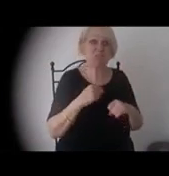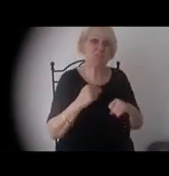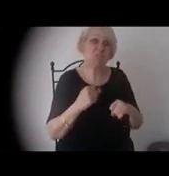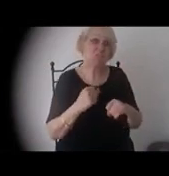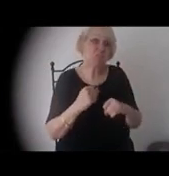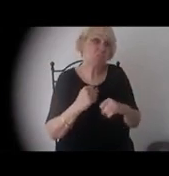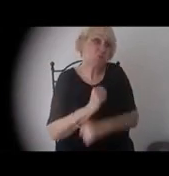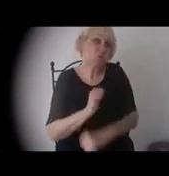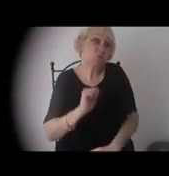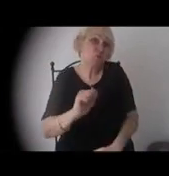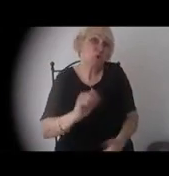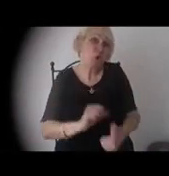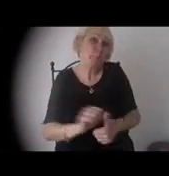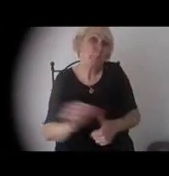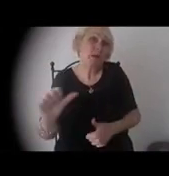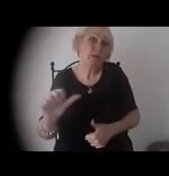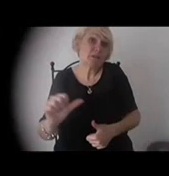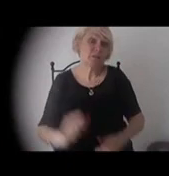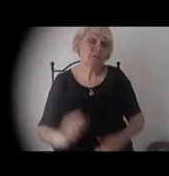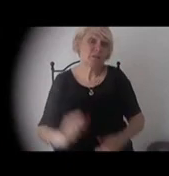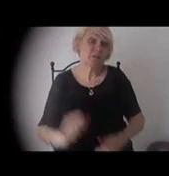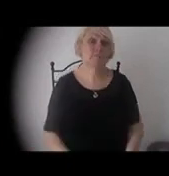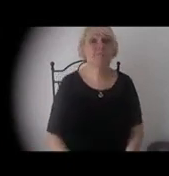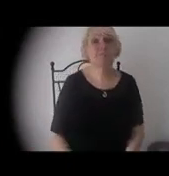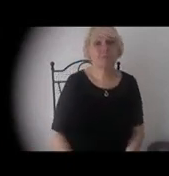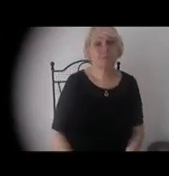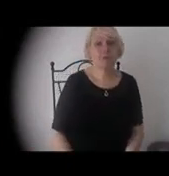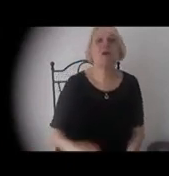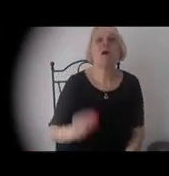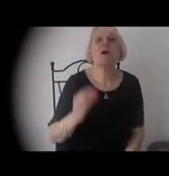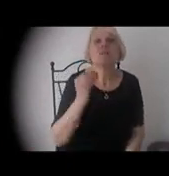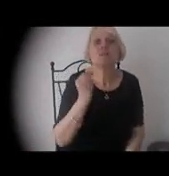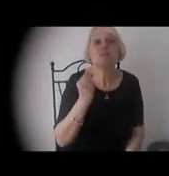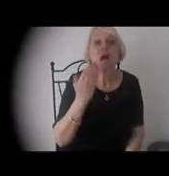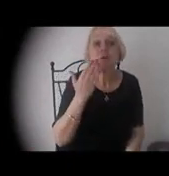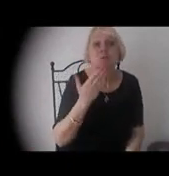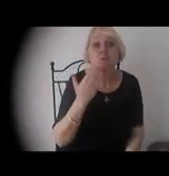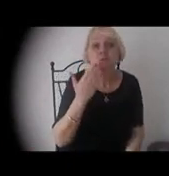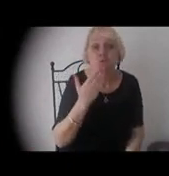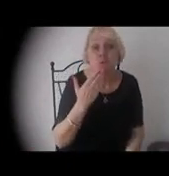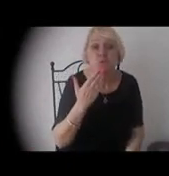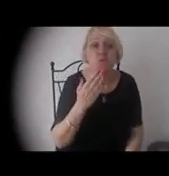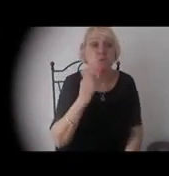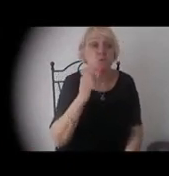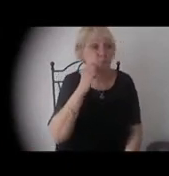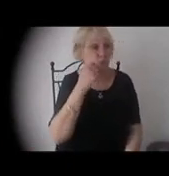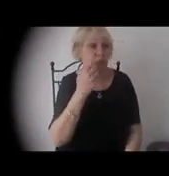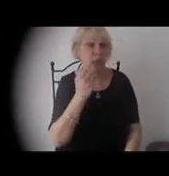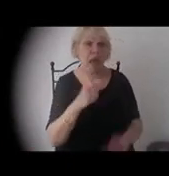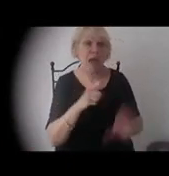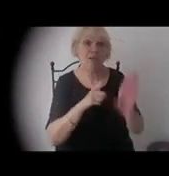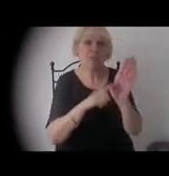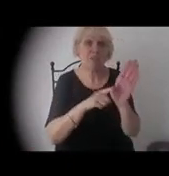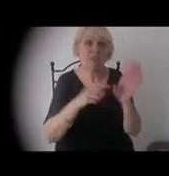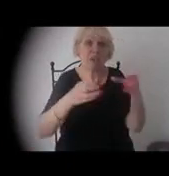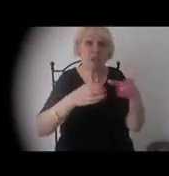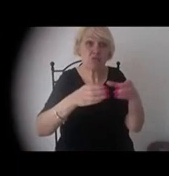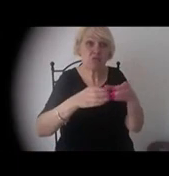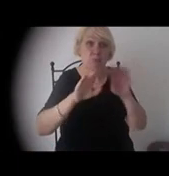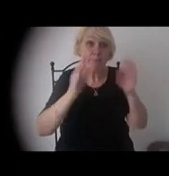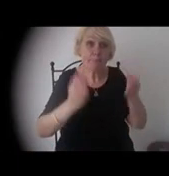ways. Some will have year group bubbles, which in a secondary school could be up to 240 young people.